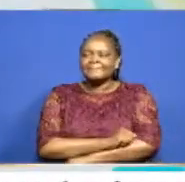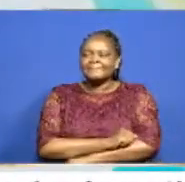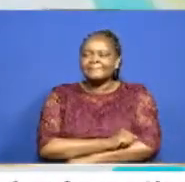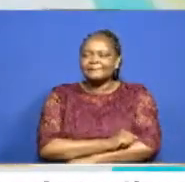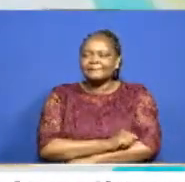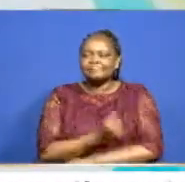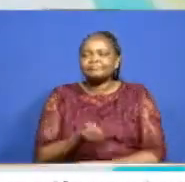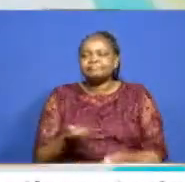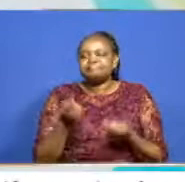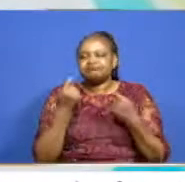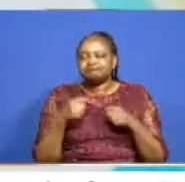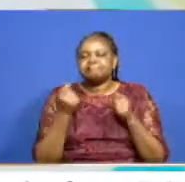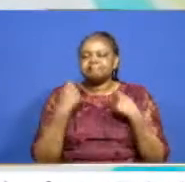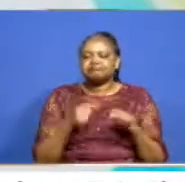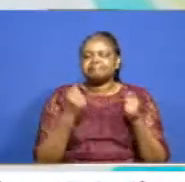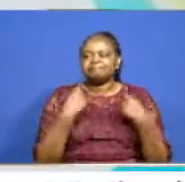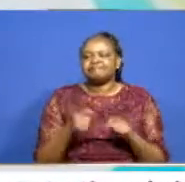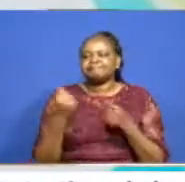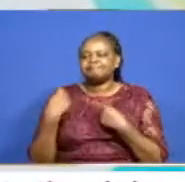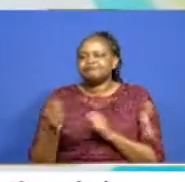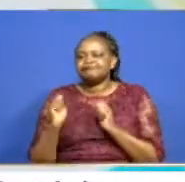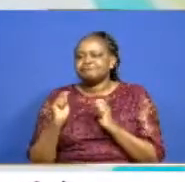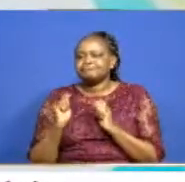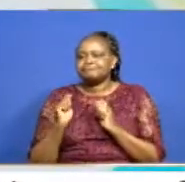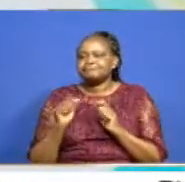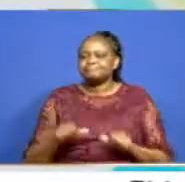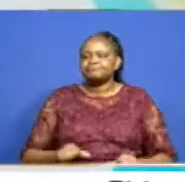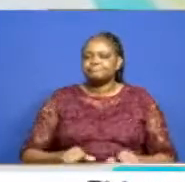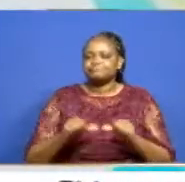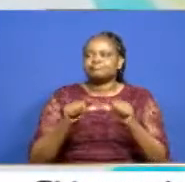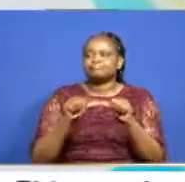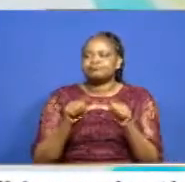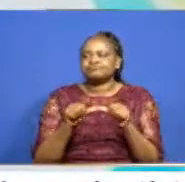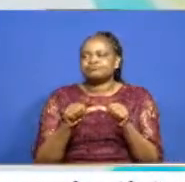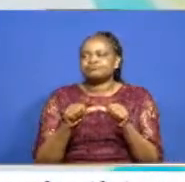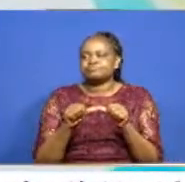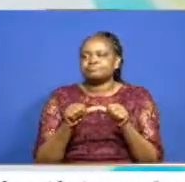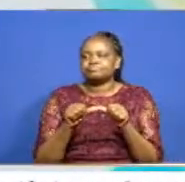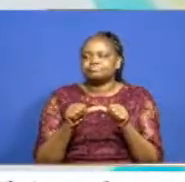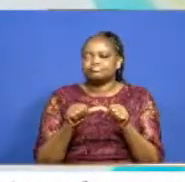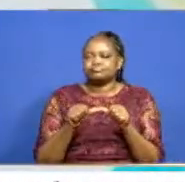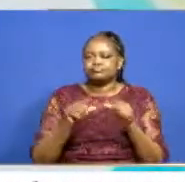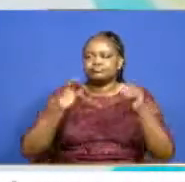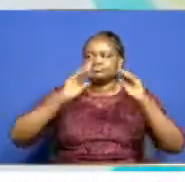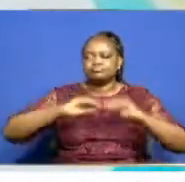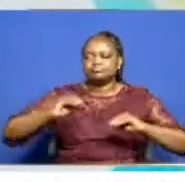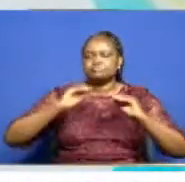through which they can be able to continue engaging learners